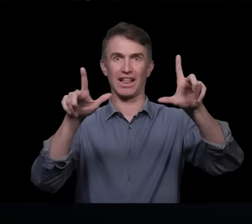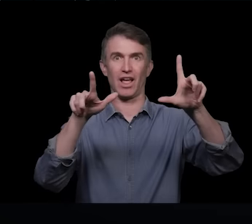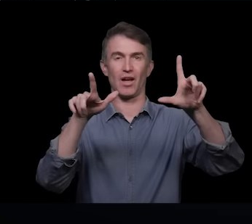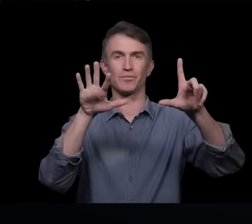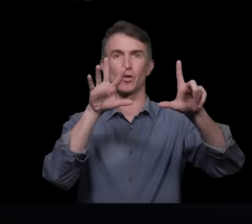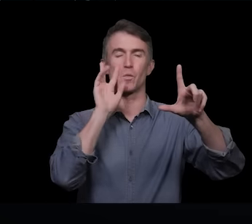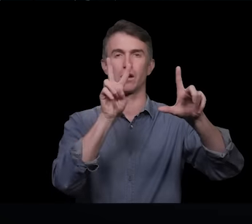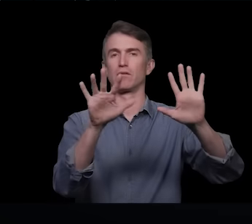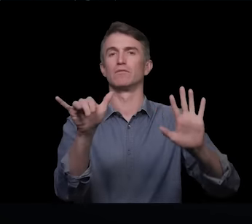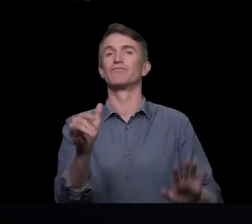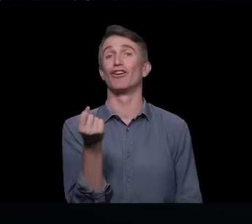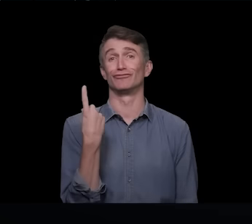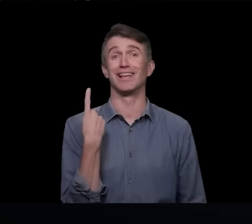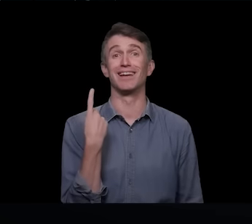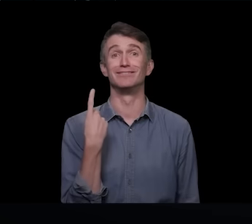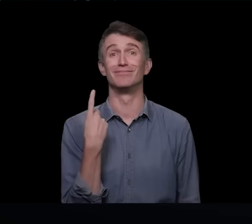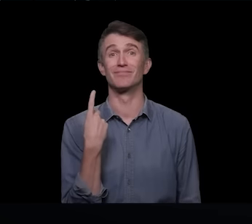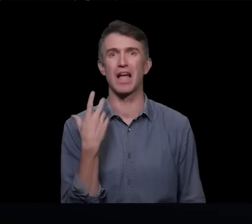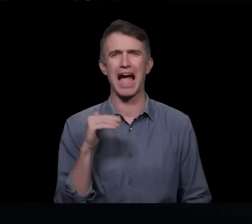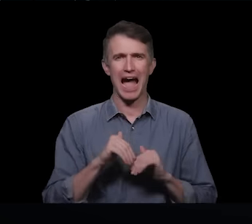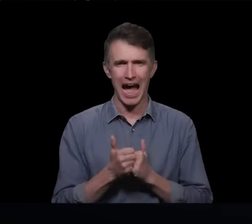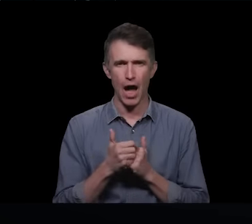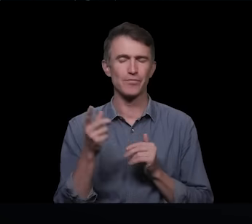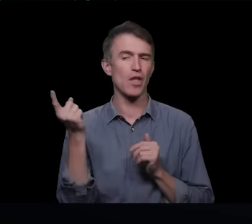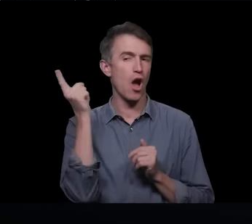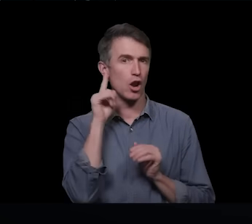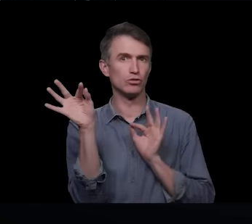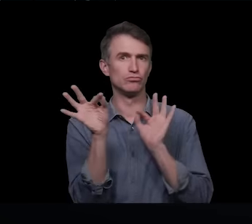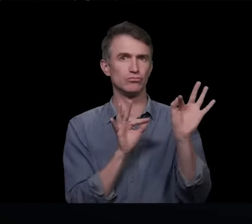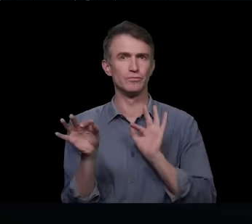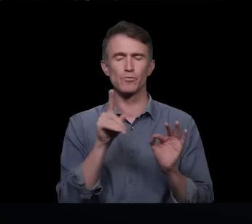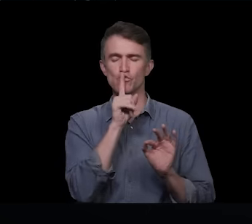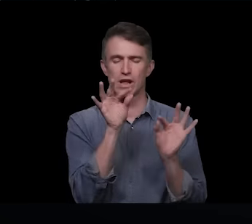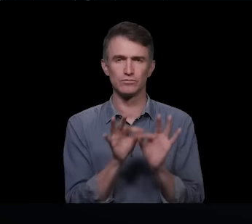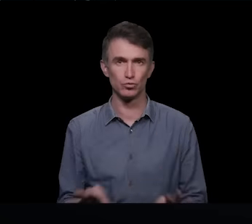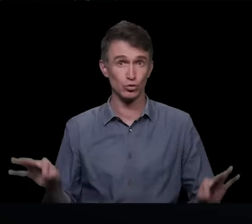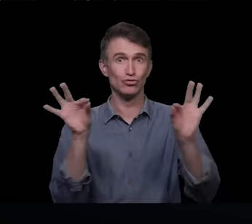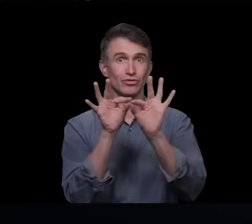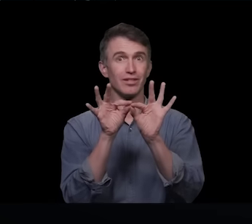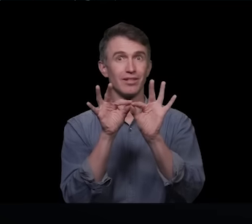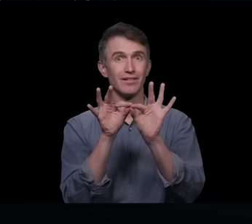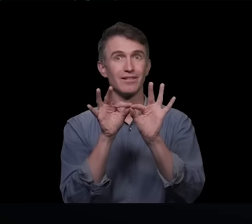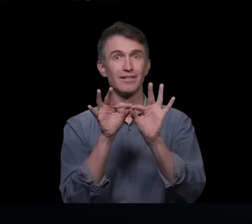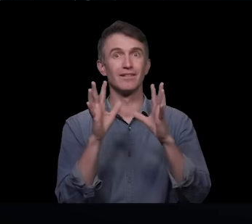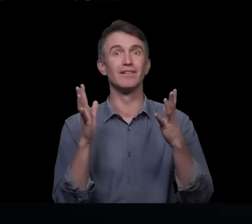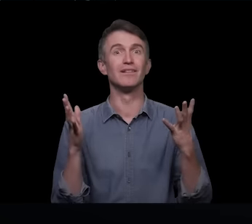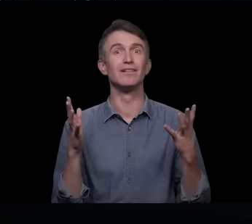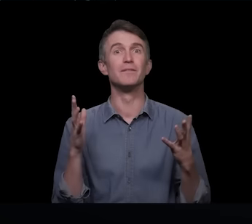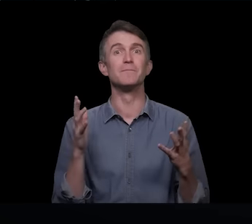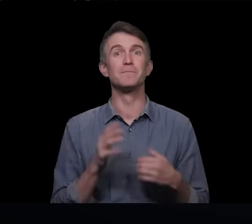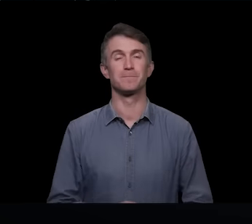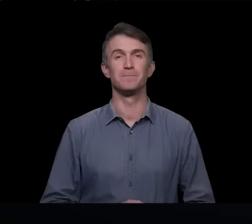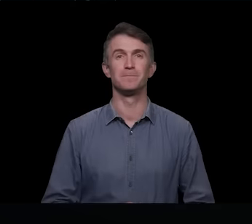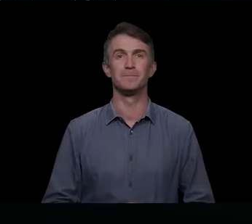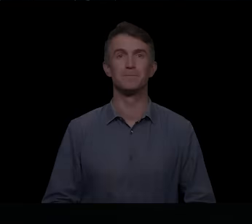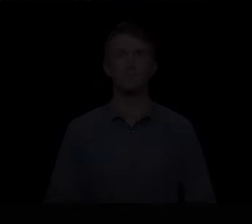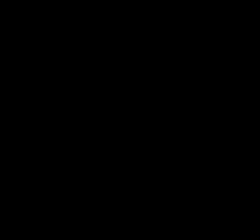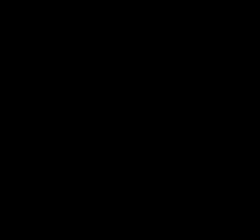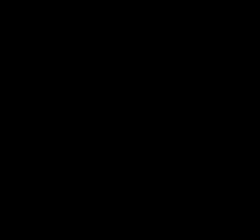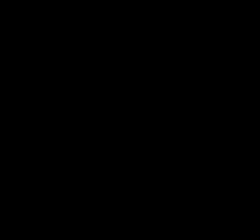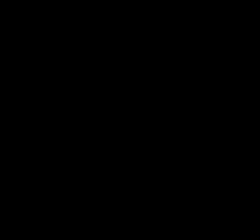on the video, I think you'll understand just how audio description is so very